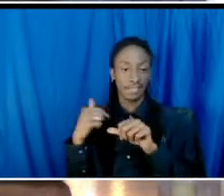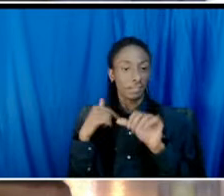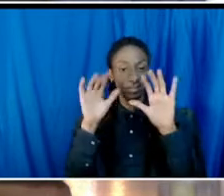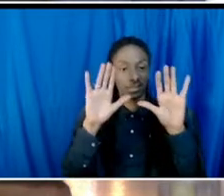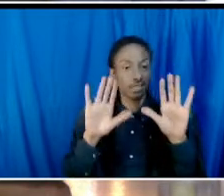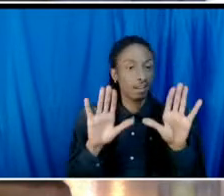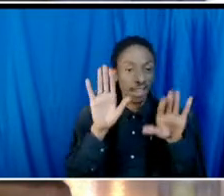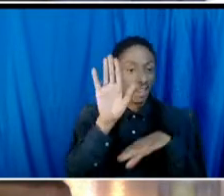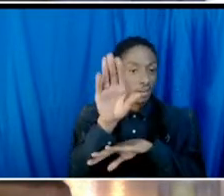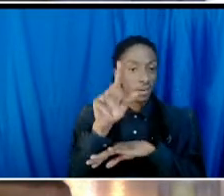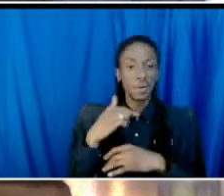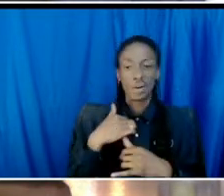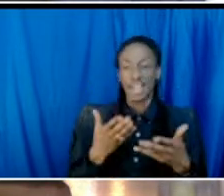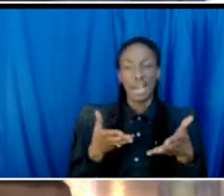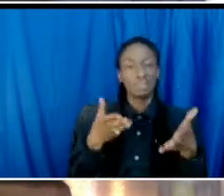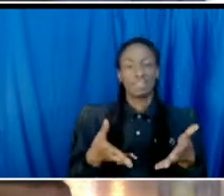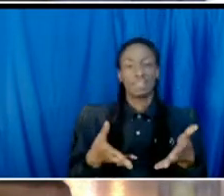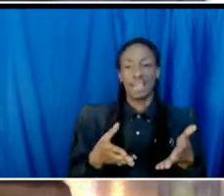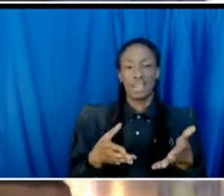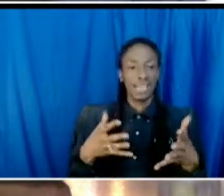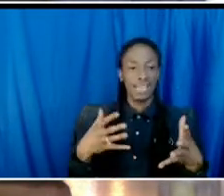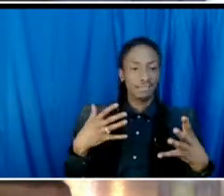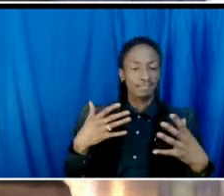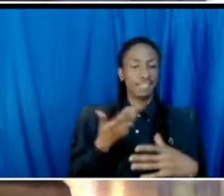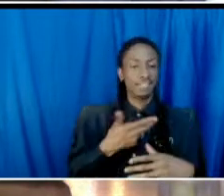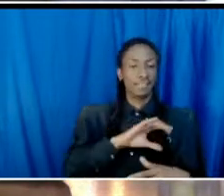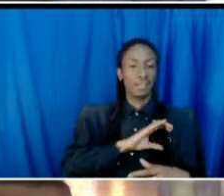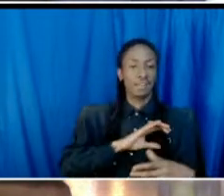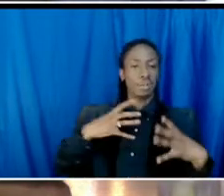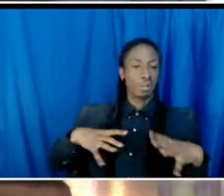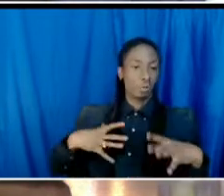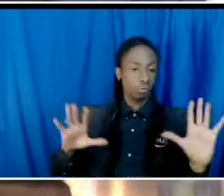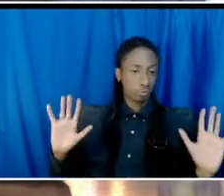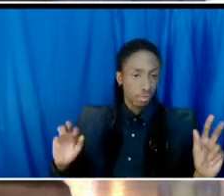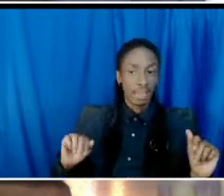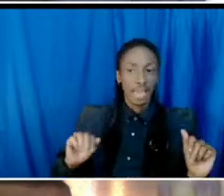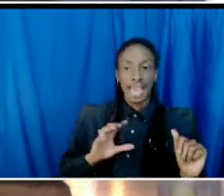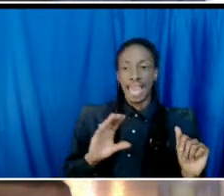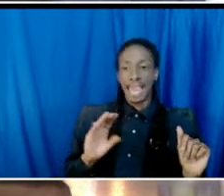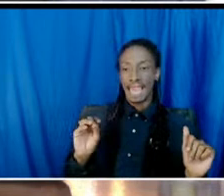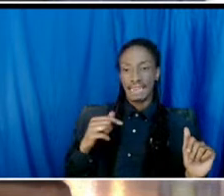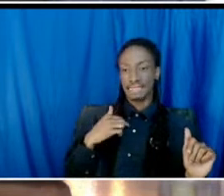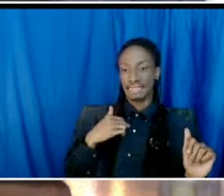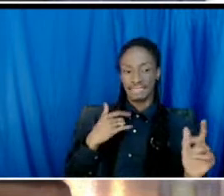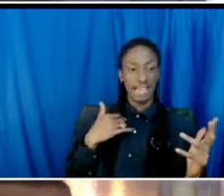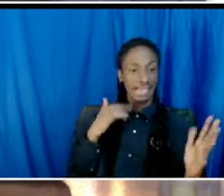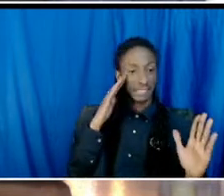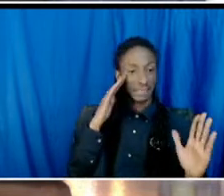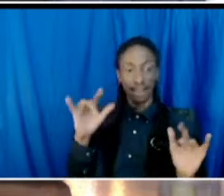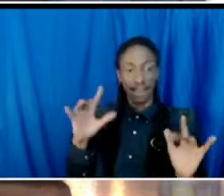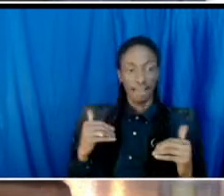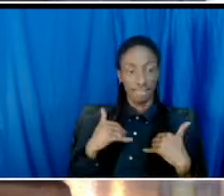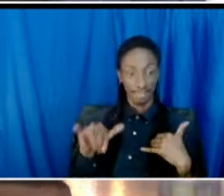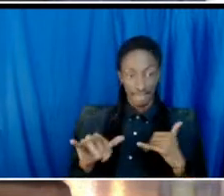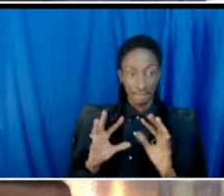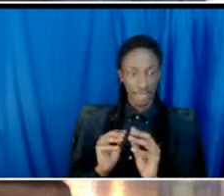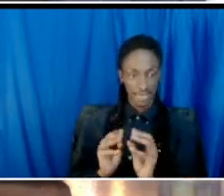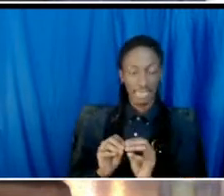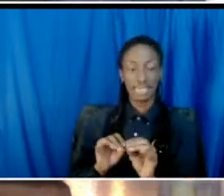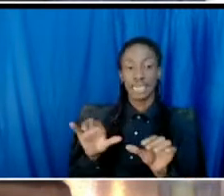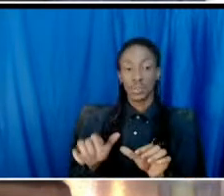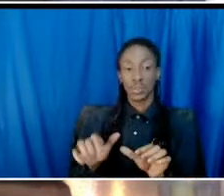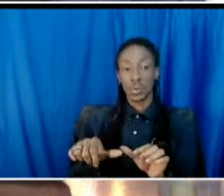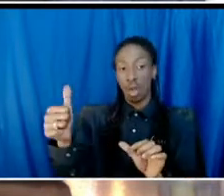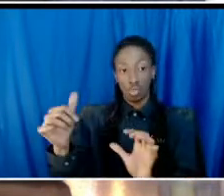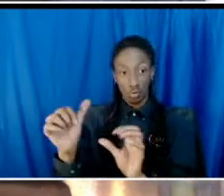I was there in civilian clothes, as we both were, and expected to have that meeting, do some other work, but I had no